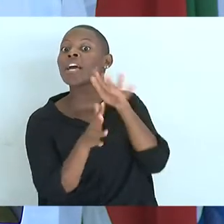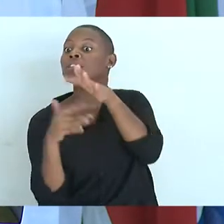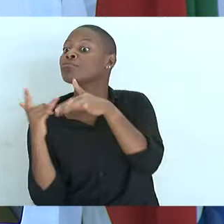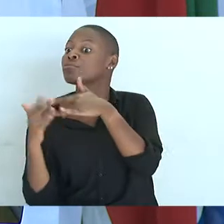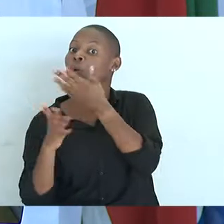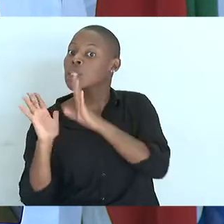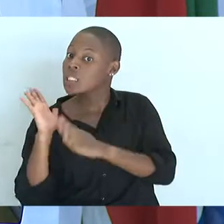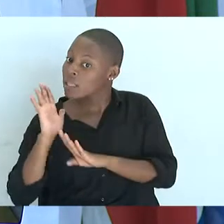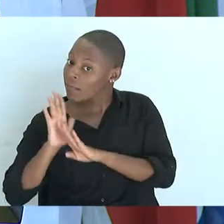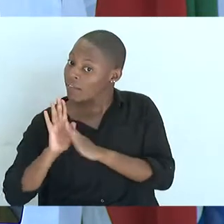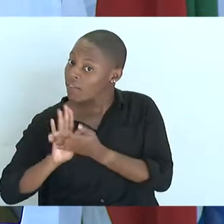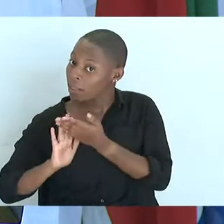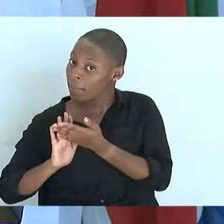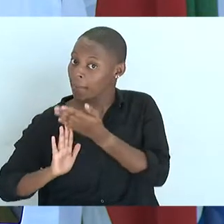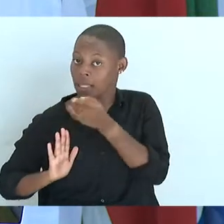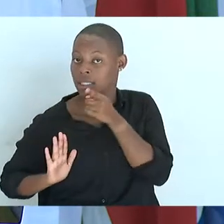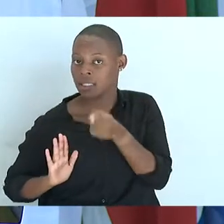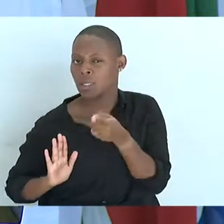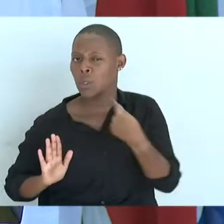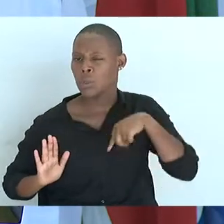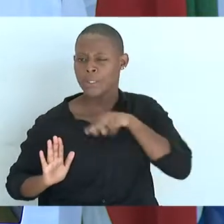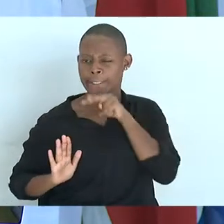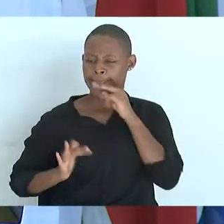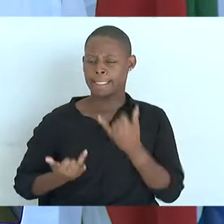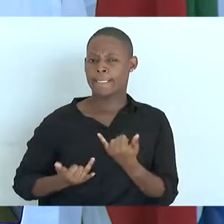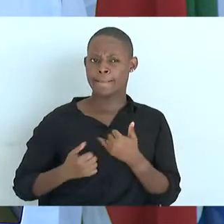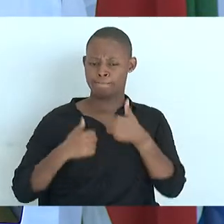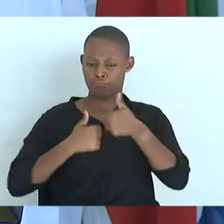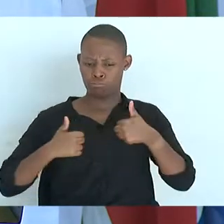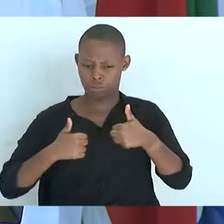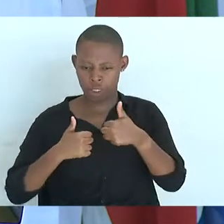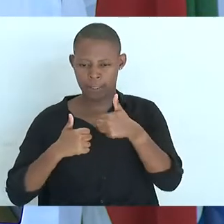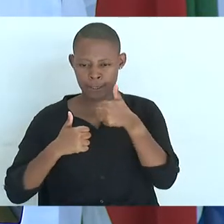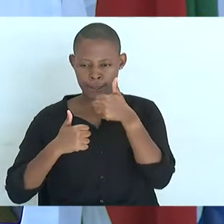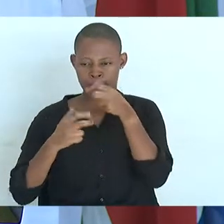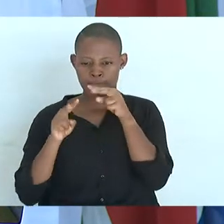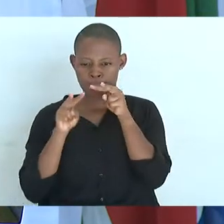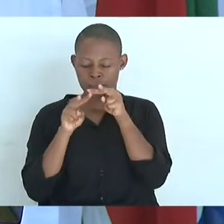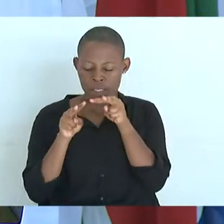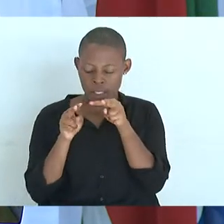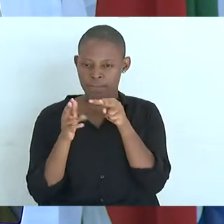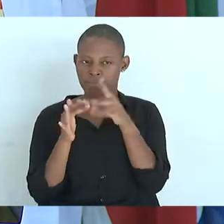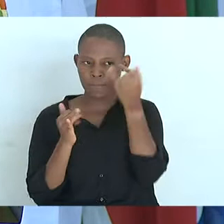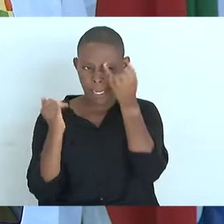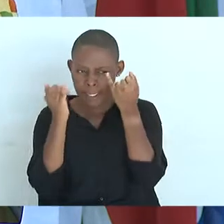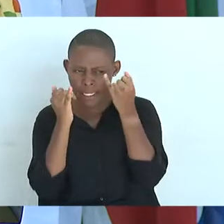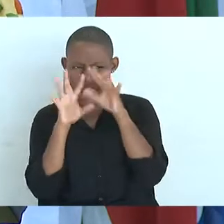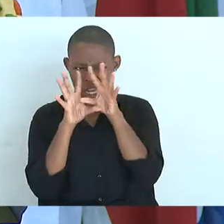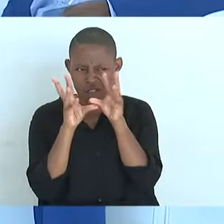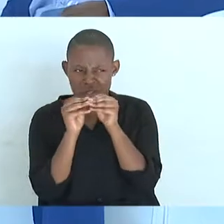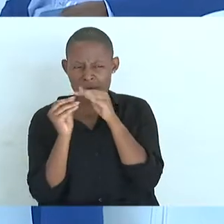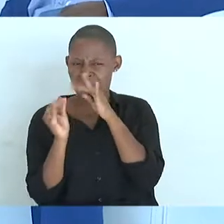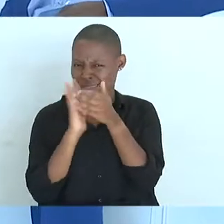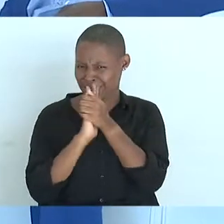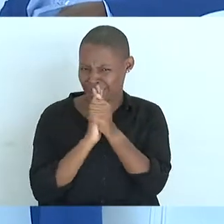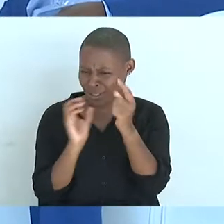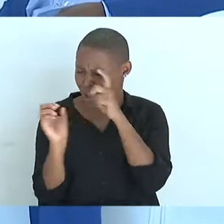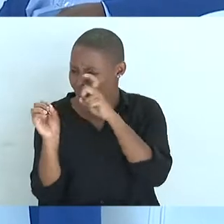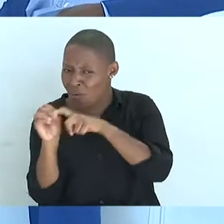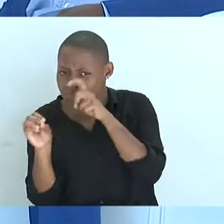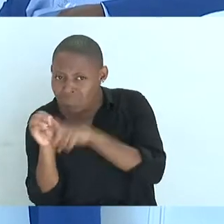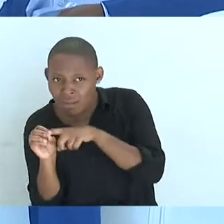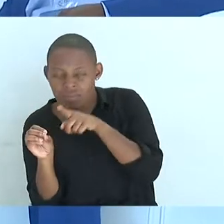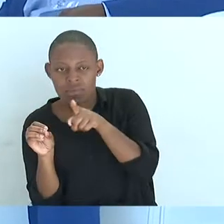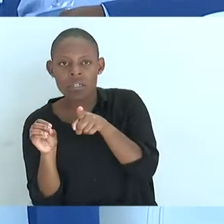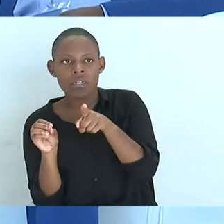development, we are looking at our skills akhona which are required by